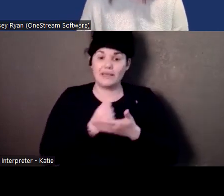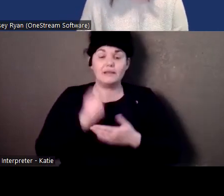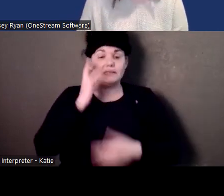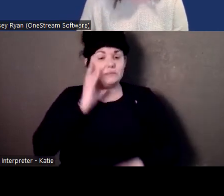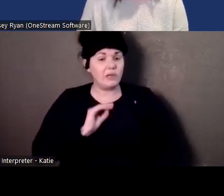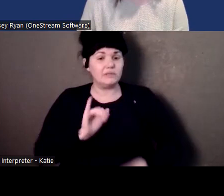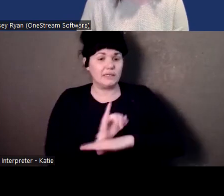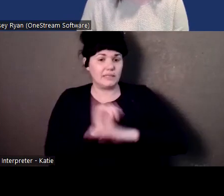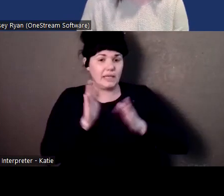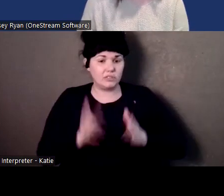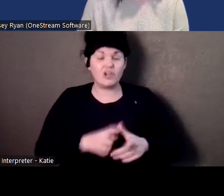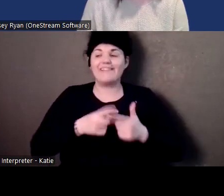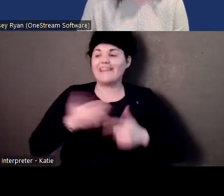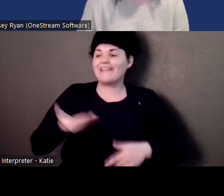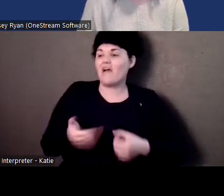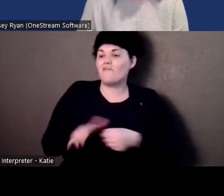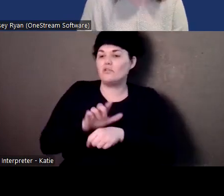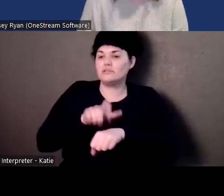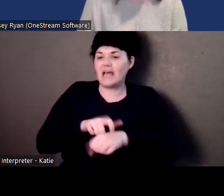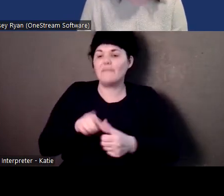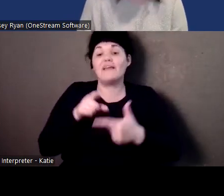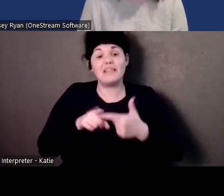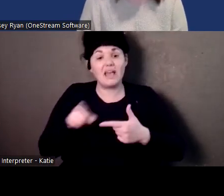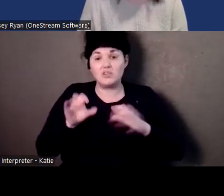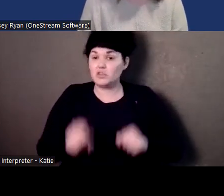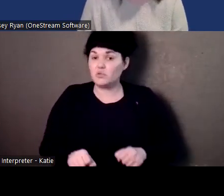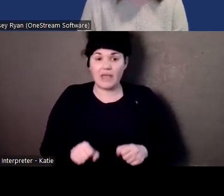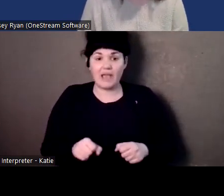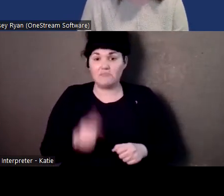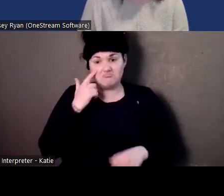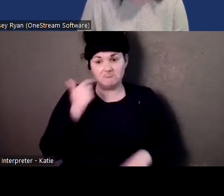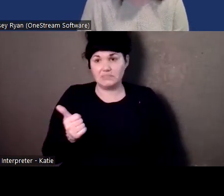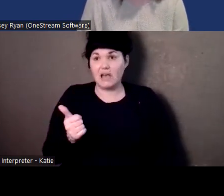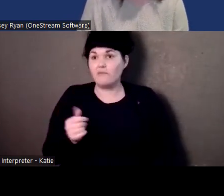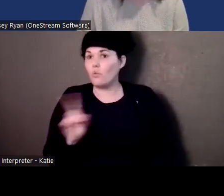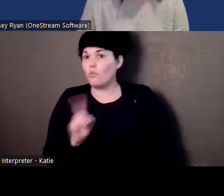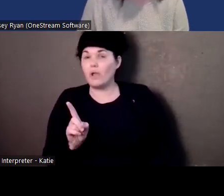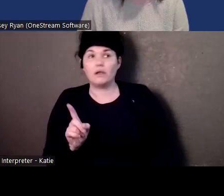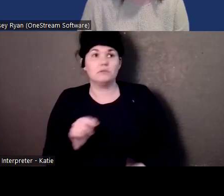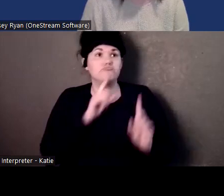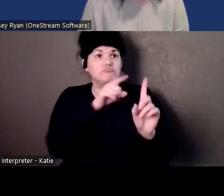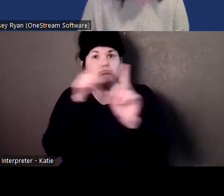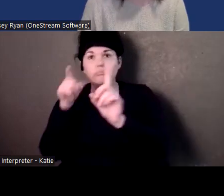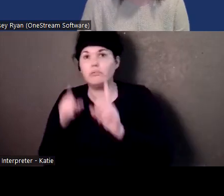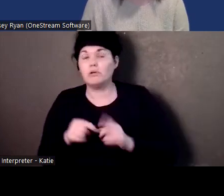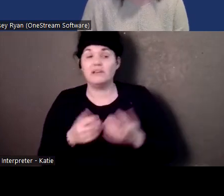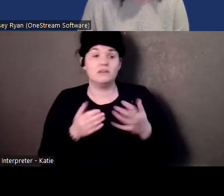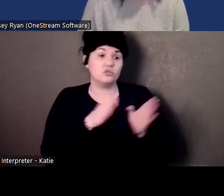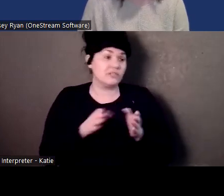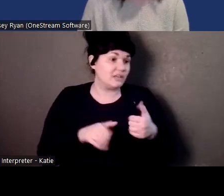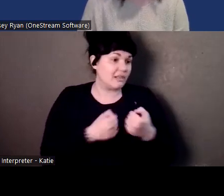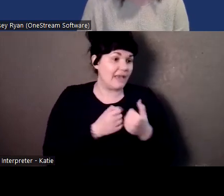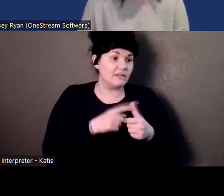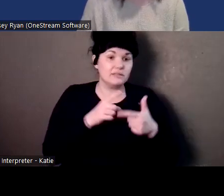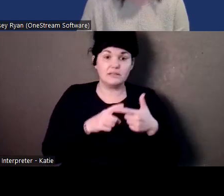and then you can kind of take your path into quite a few different areas within our business, whether that is strategic alliances, sales,